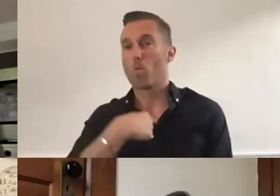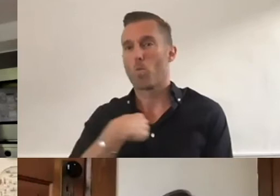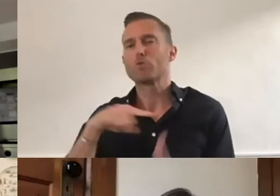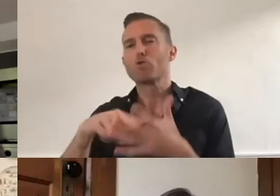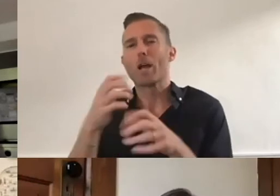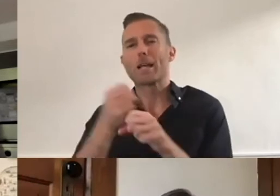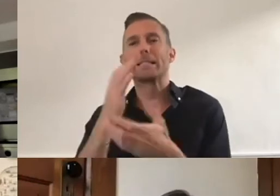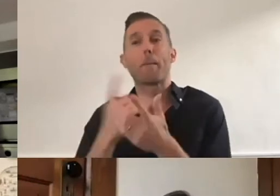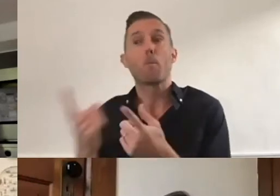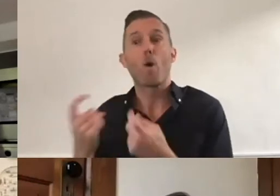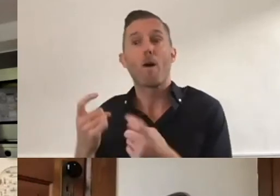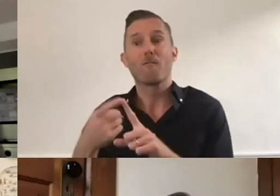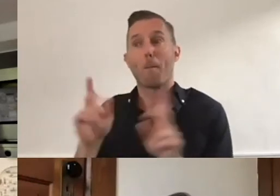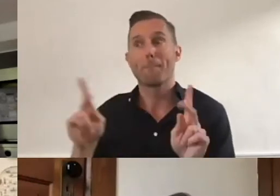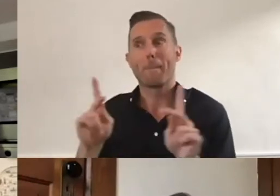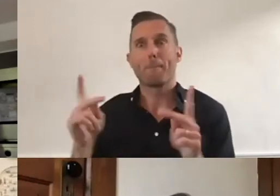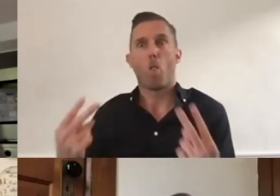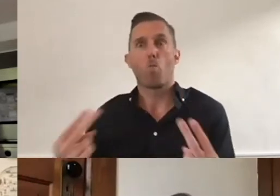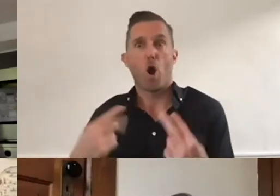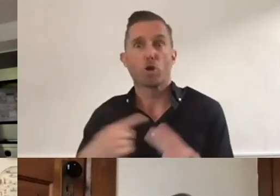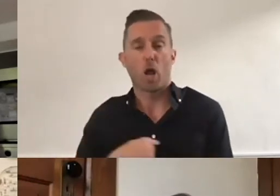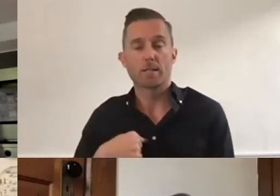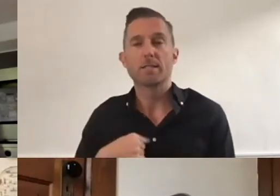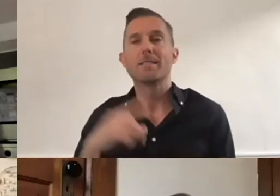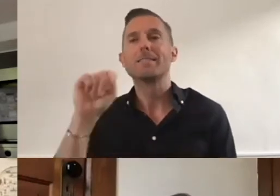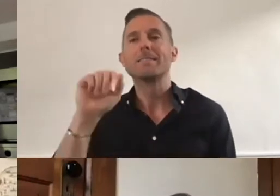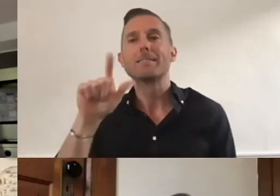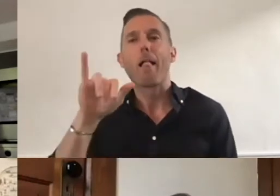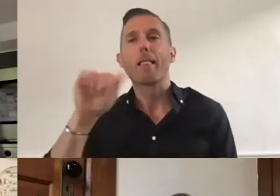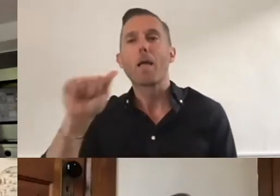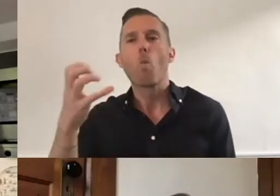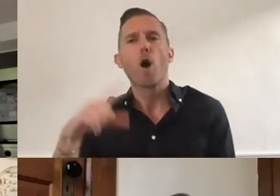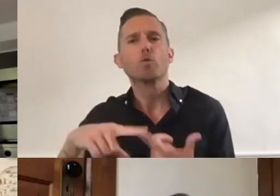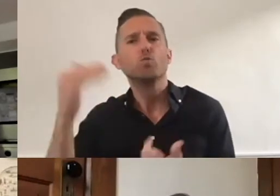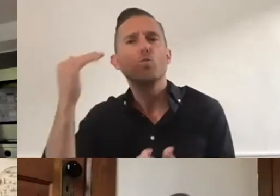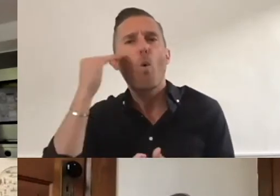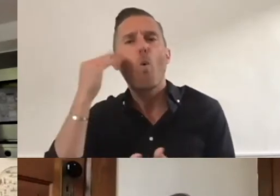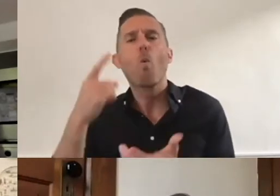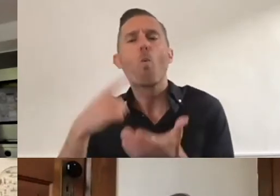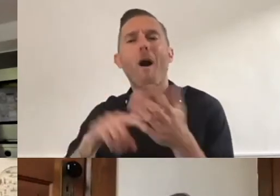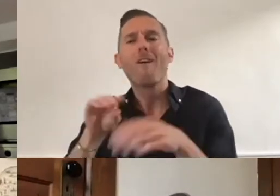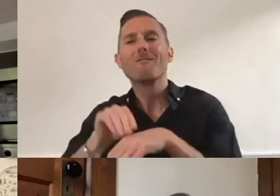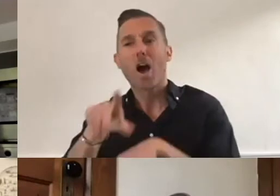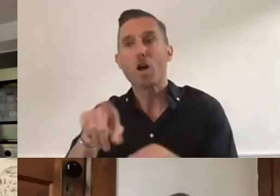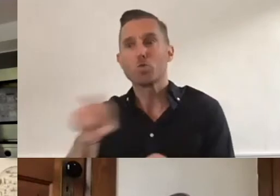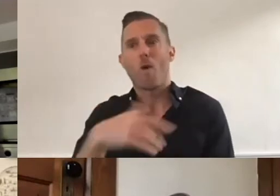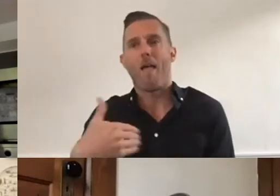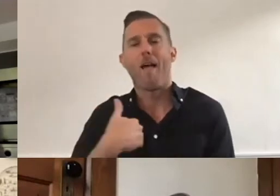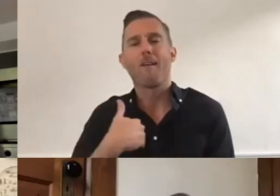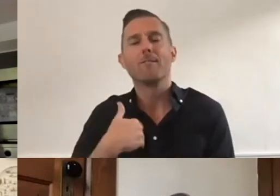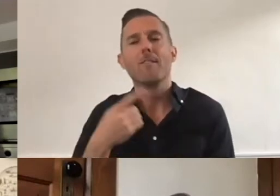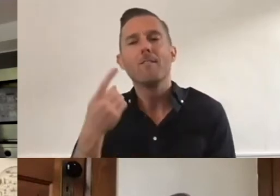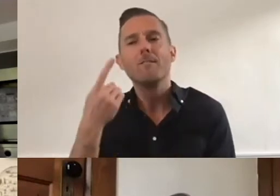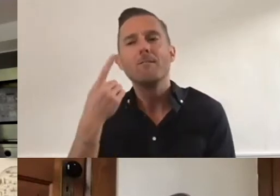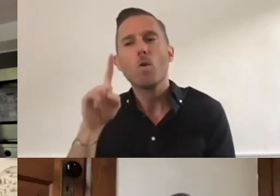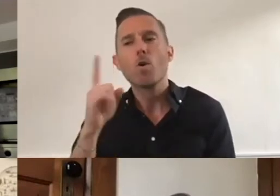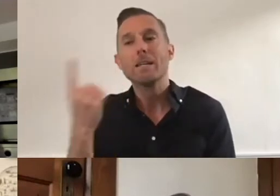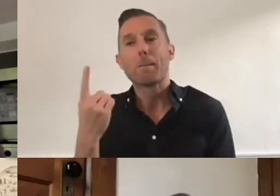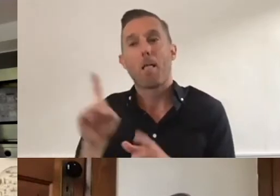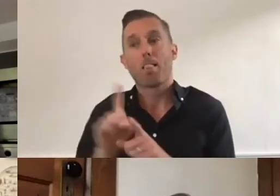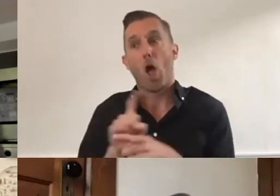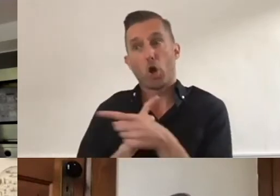from the people watching. Talia wants to know what advice you'd have for someone like her with